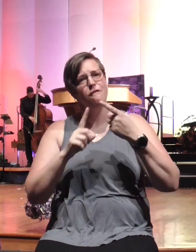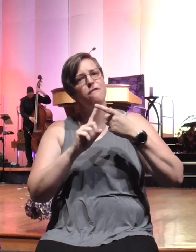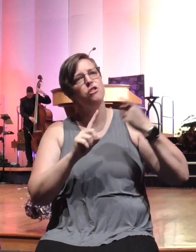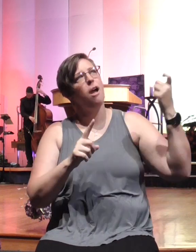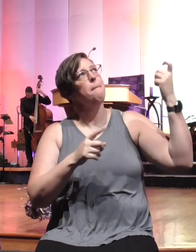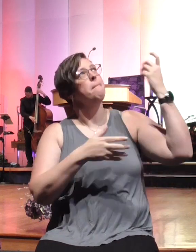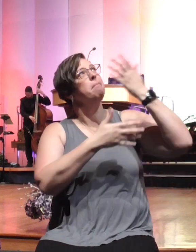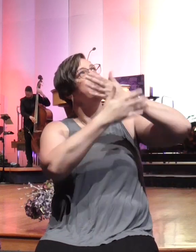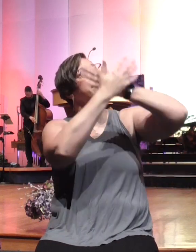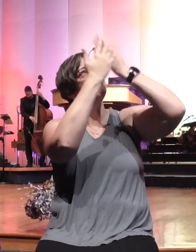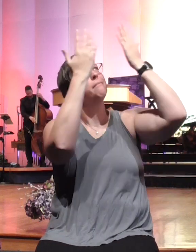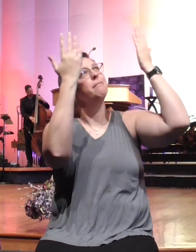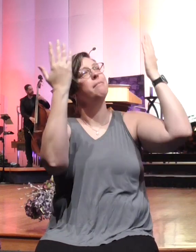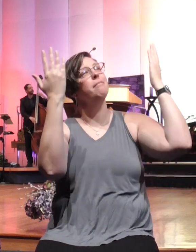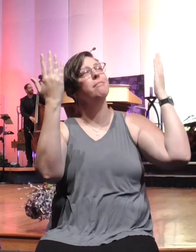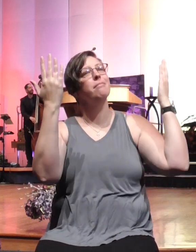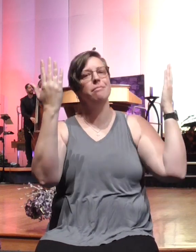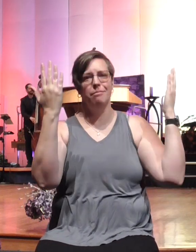sky.